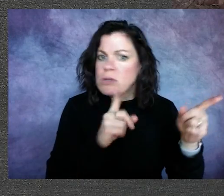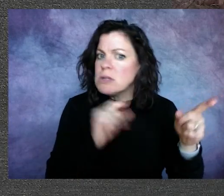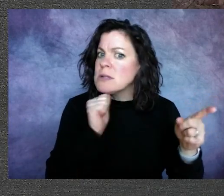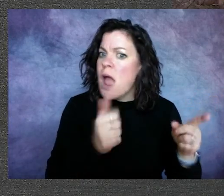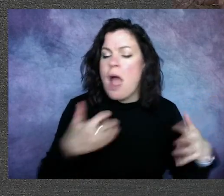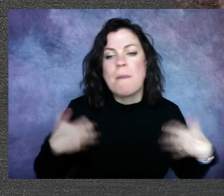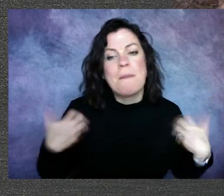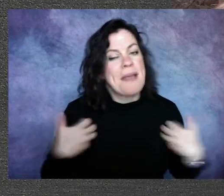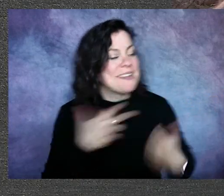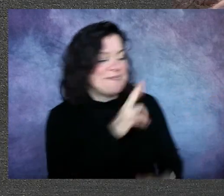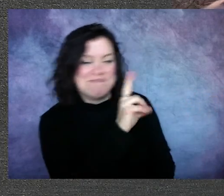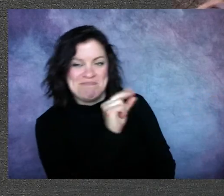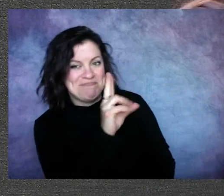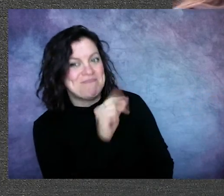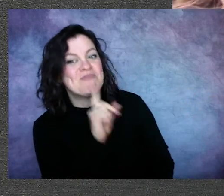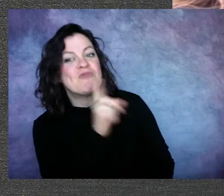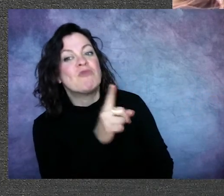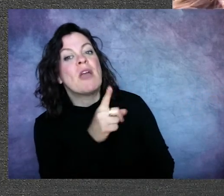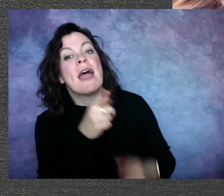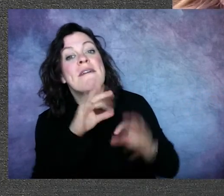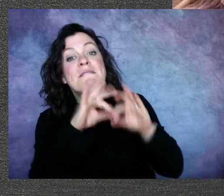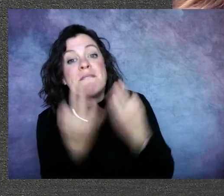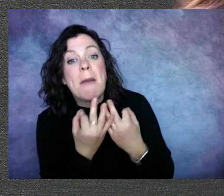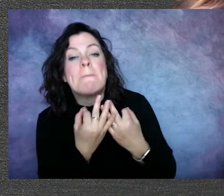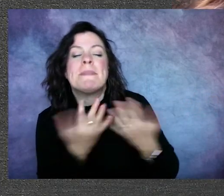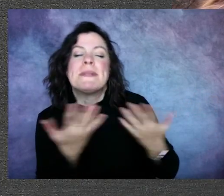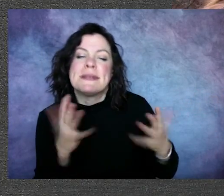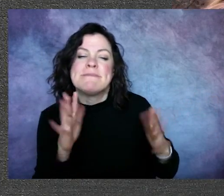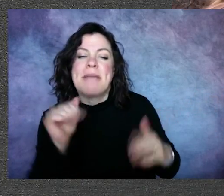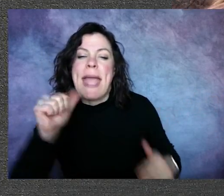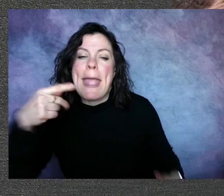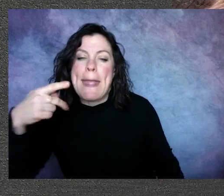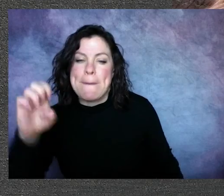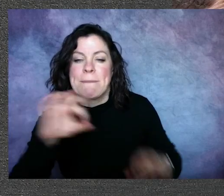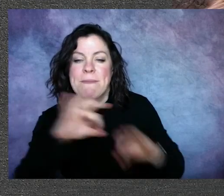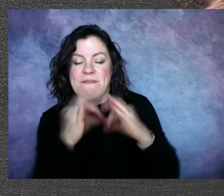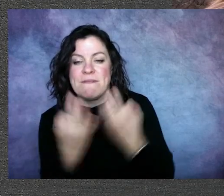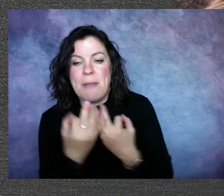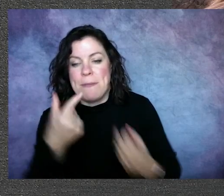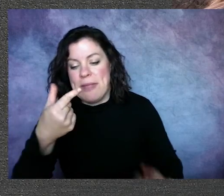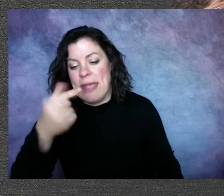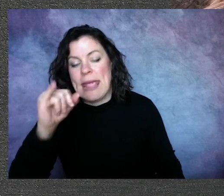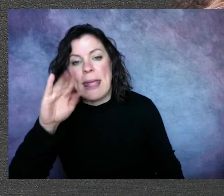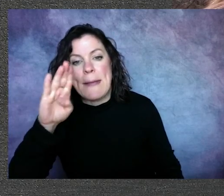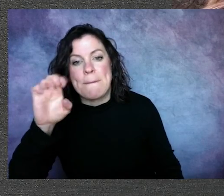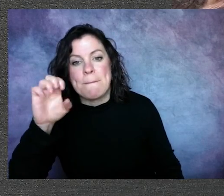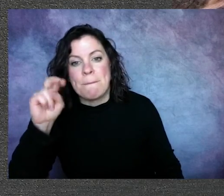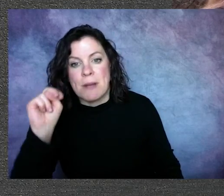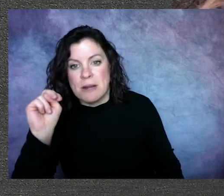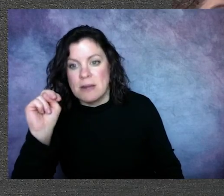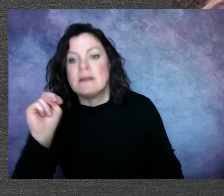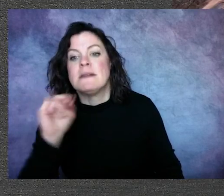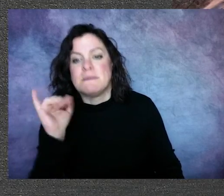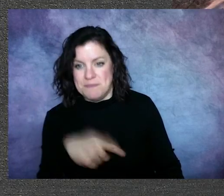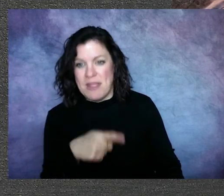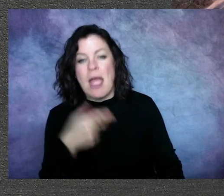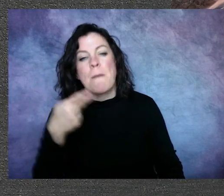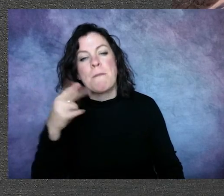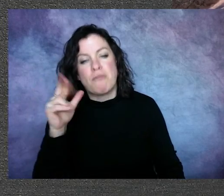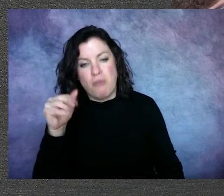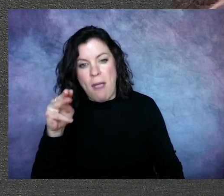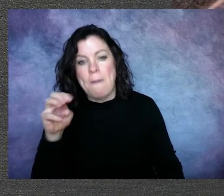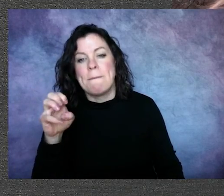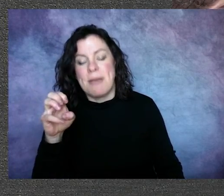not monkeys. Siamese are in the gibbon family, which is considered an ape, which is a primate, which is also what George is. Yeah.